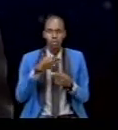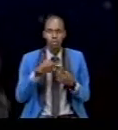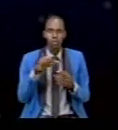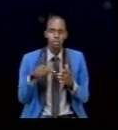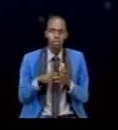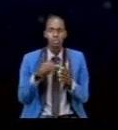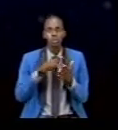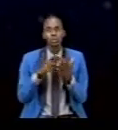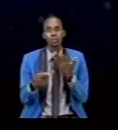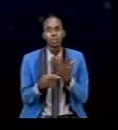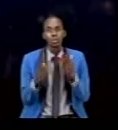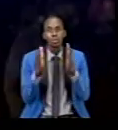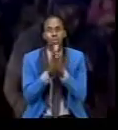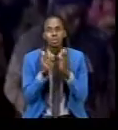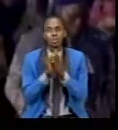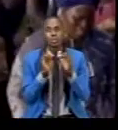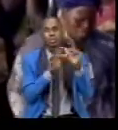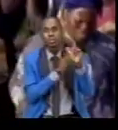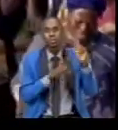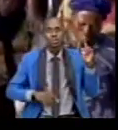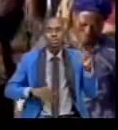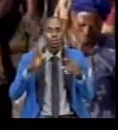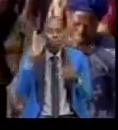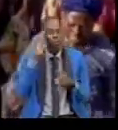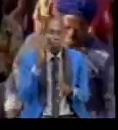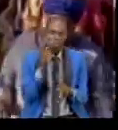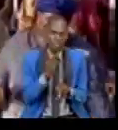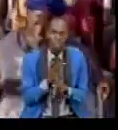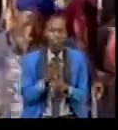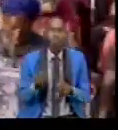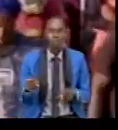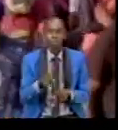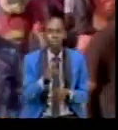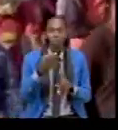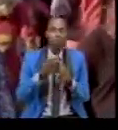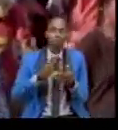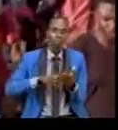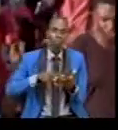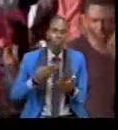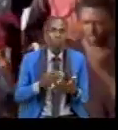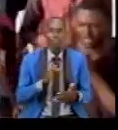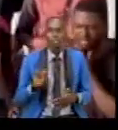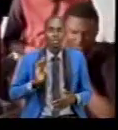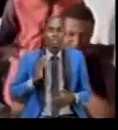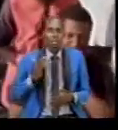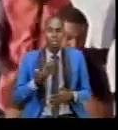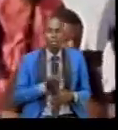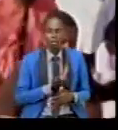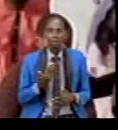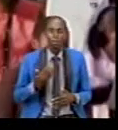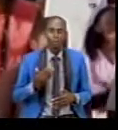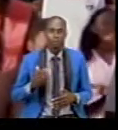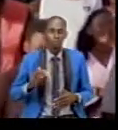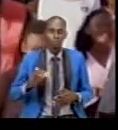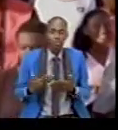that the Lord will keep them from falling. Our fruit for the crusade will